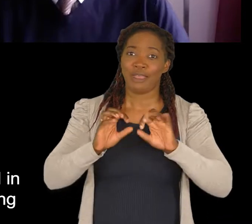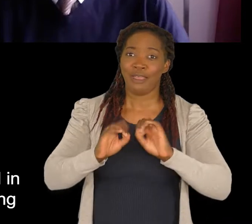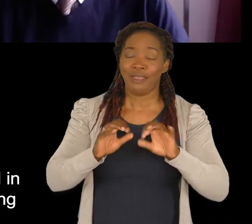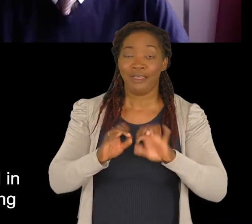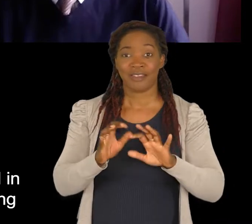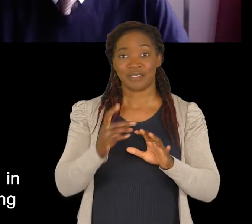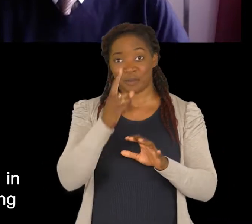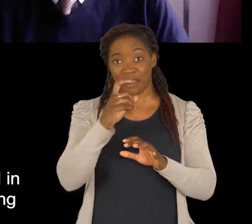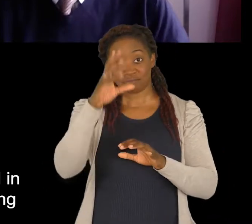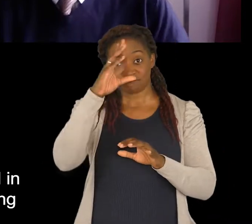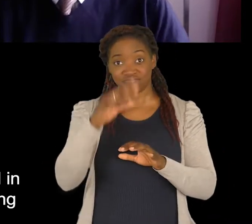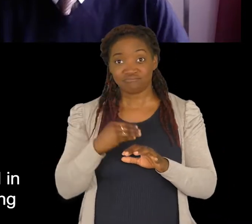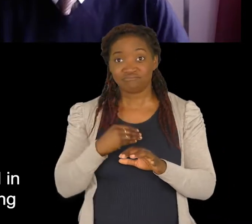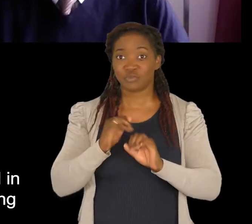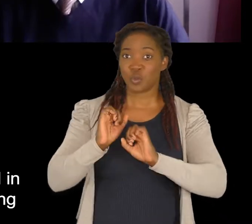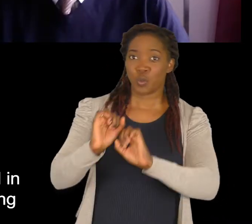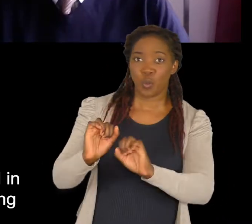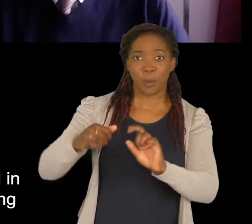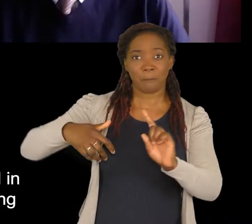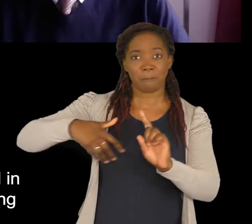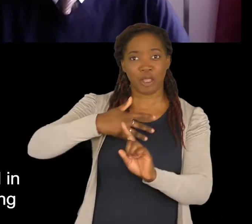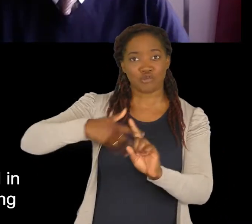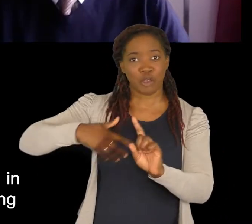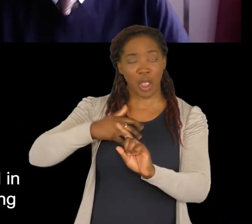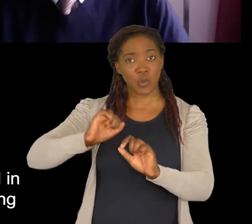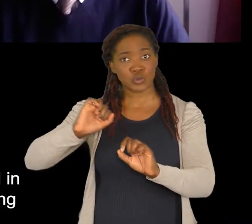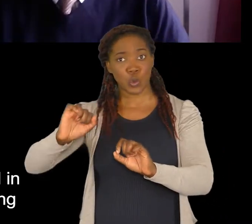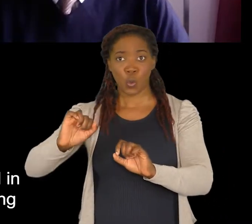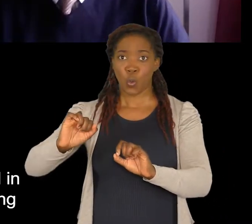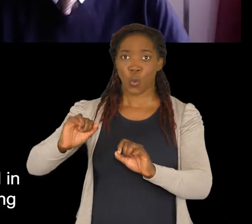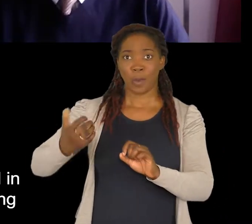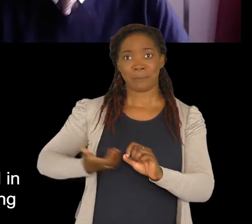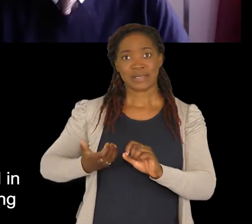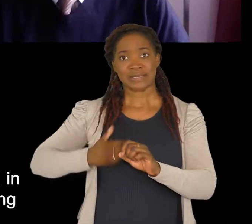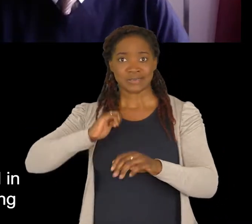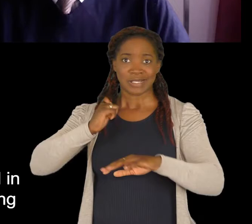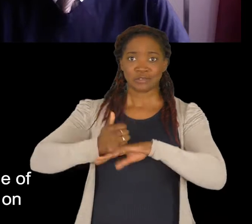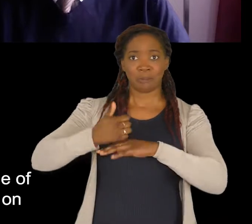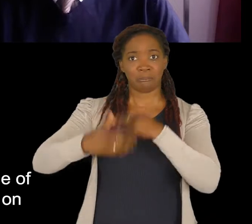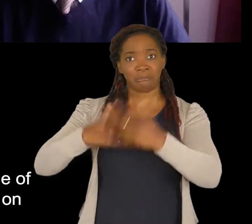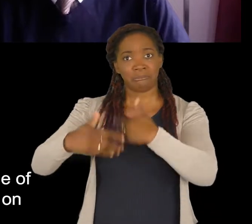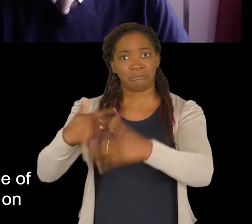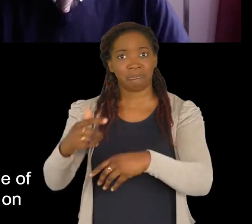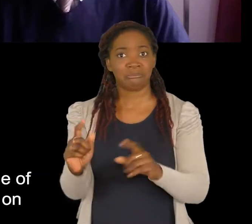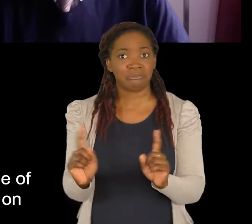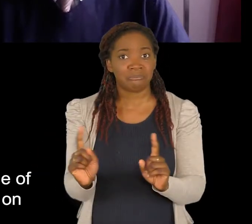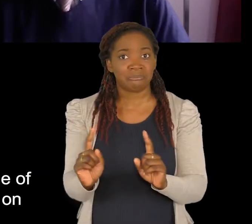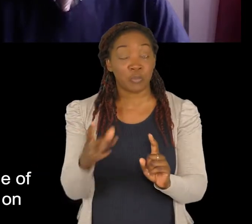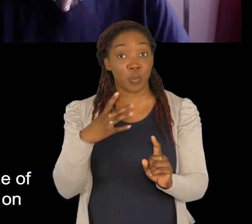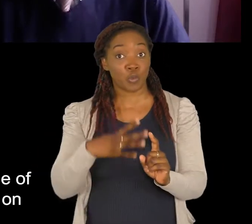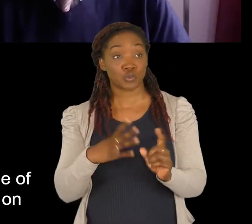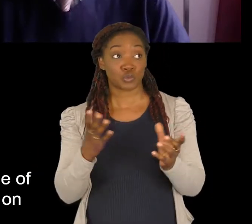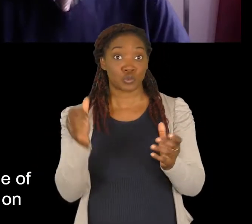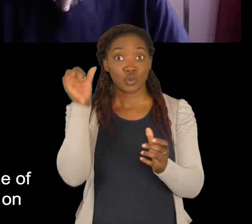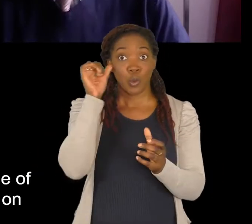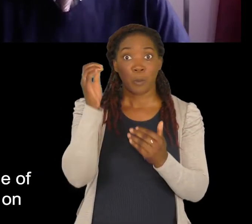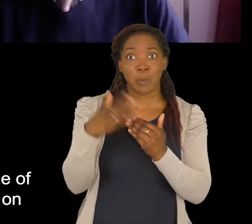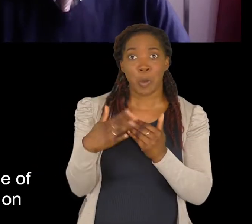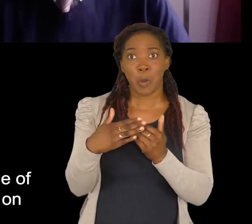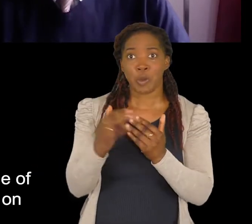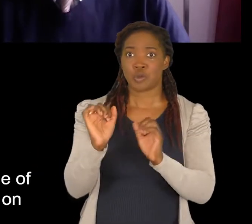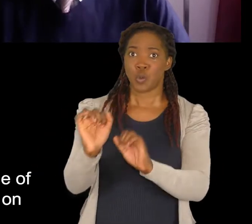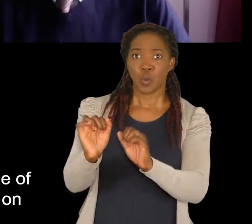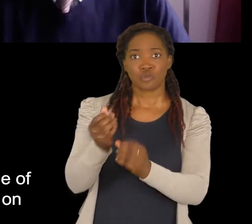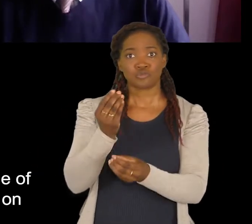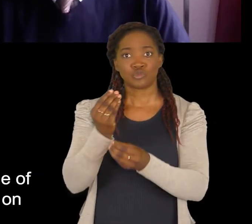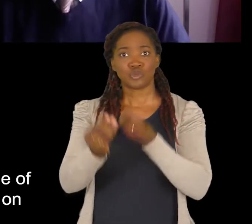us about your background in terms of your entrepreneurialism and setting up a business. So we'd love to hear